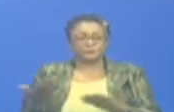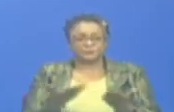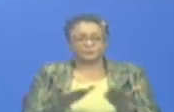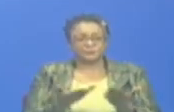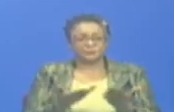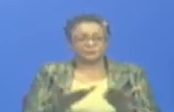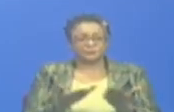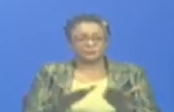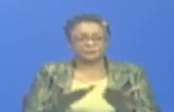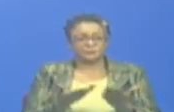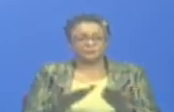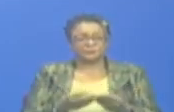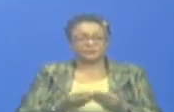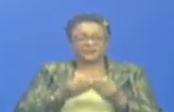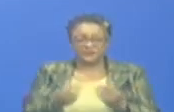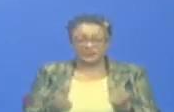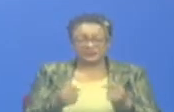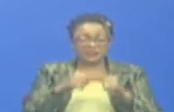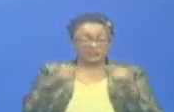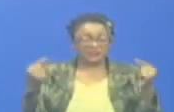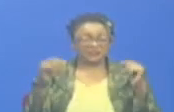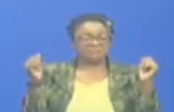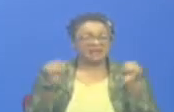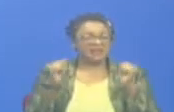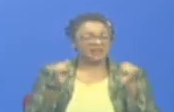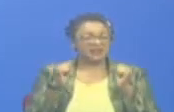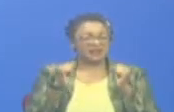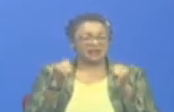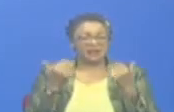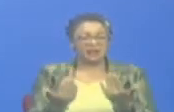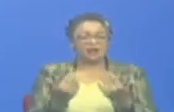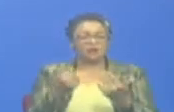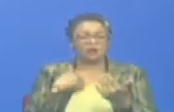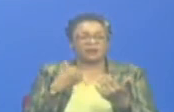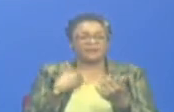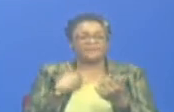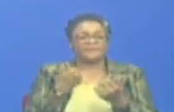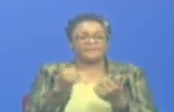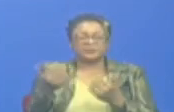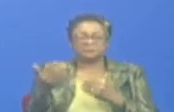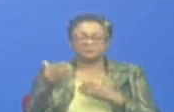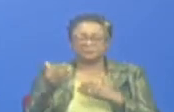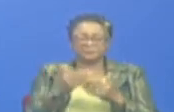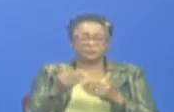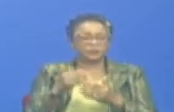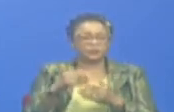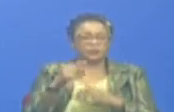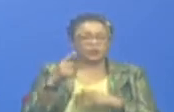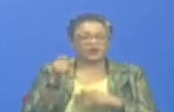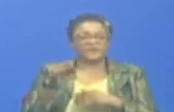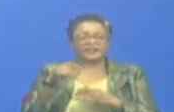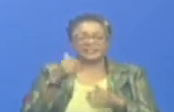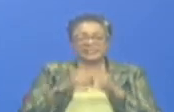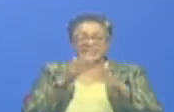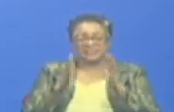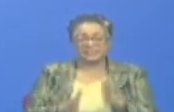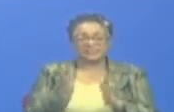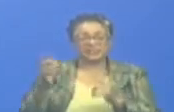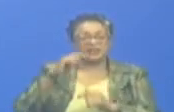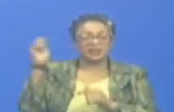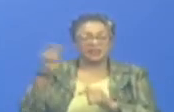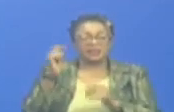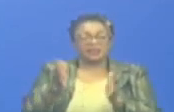Now, the fight against malaria appears to have inched a lot closer to be won after scientists in Kenya and the United